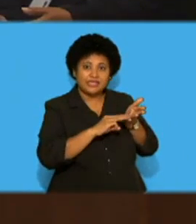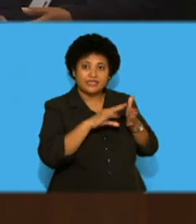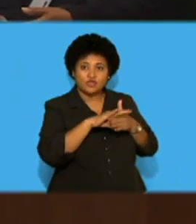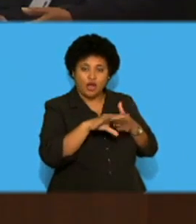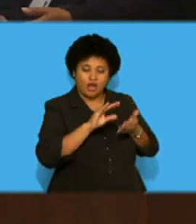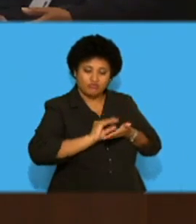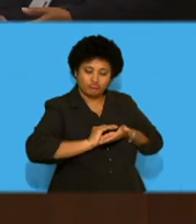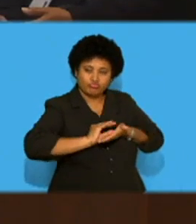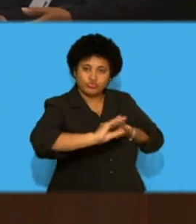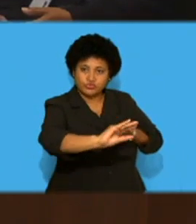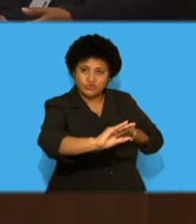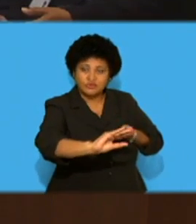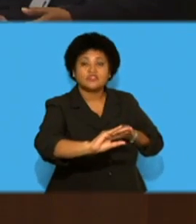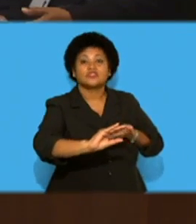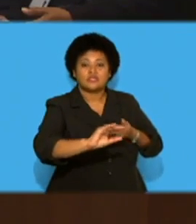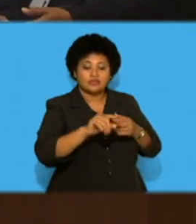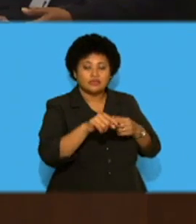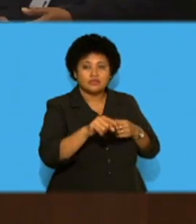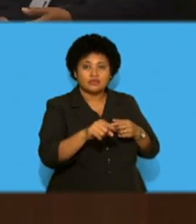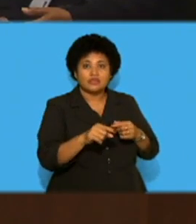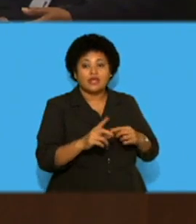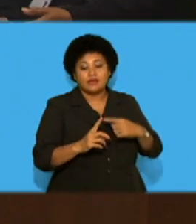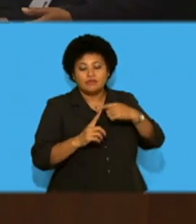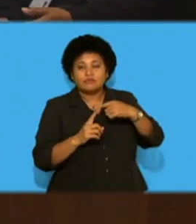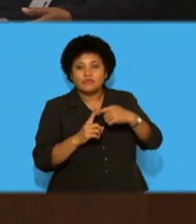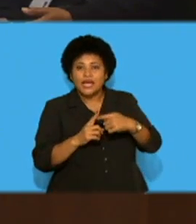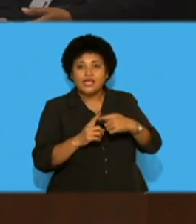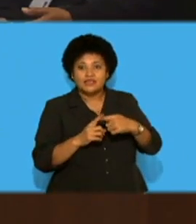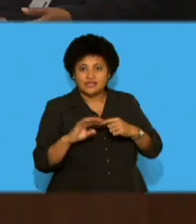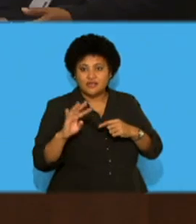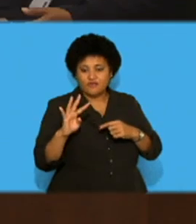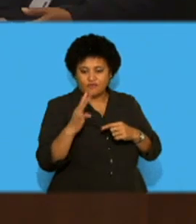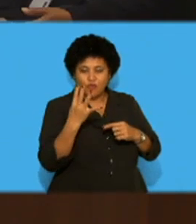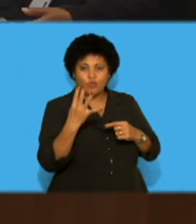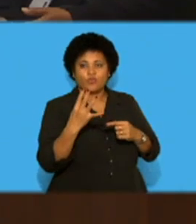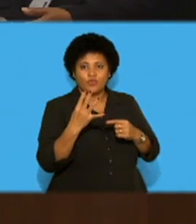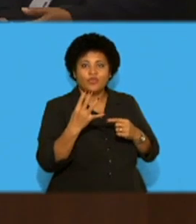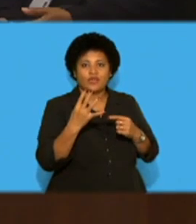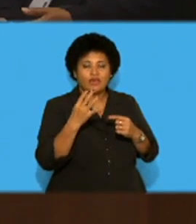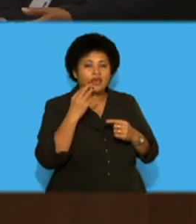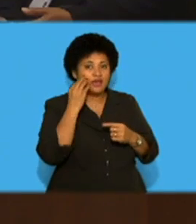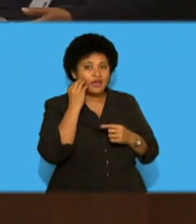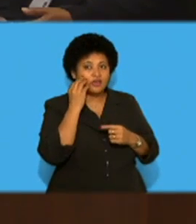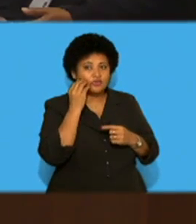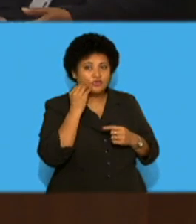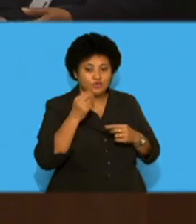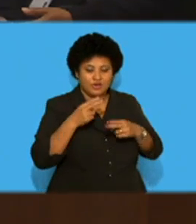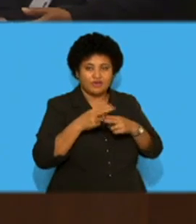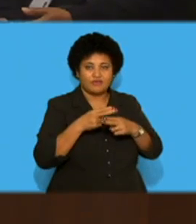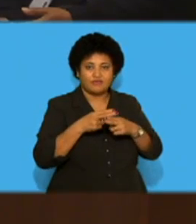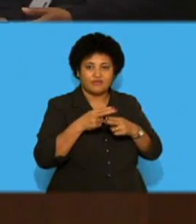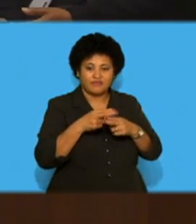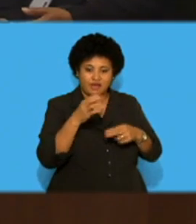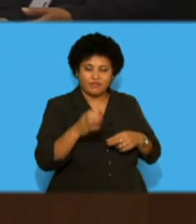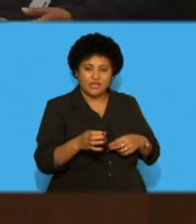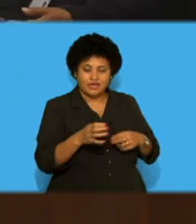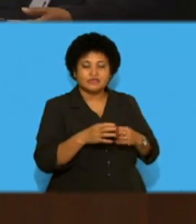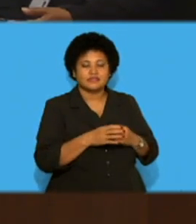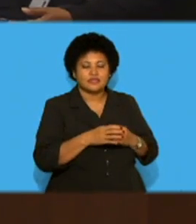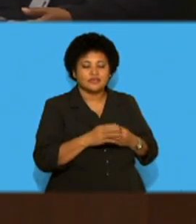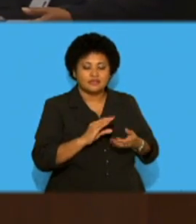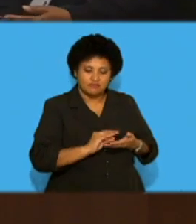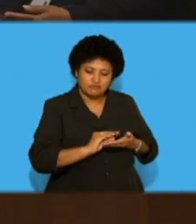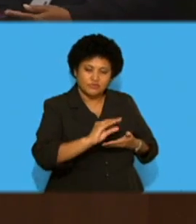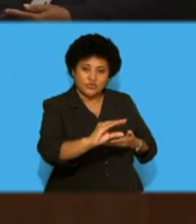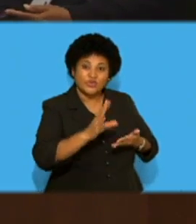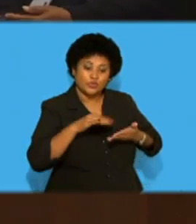payout in respect of the fourth cane payment to assist those cane farmers who would have got their fourth cane payment. Madam Speaker,